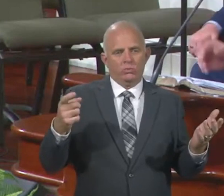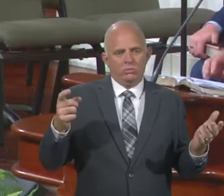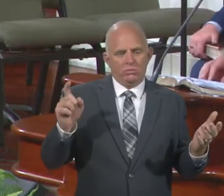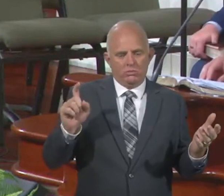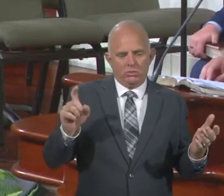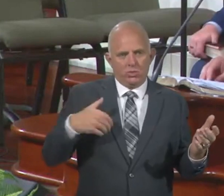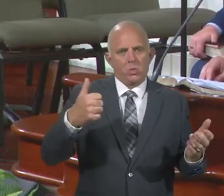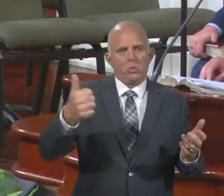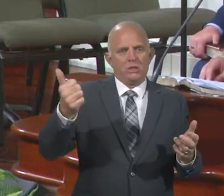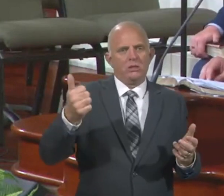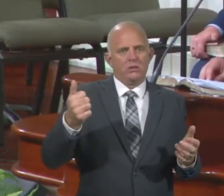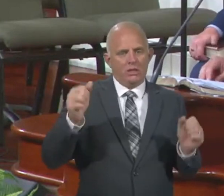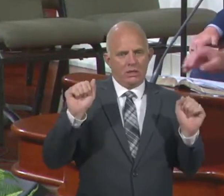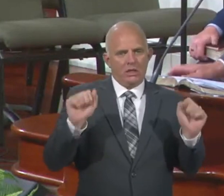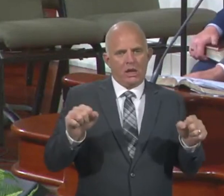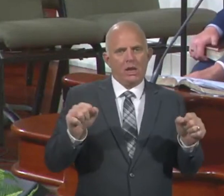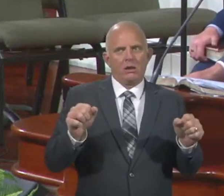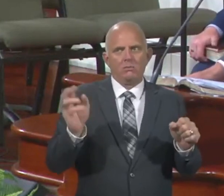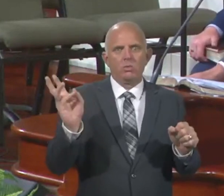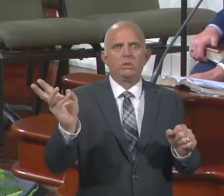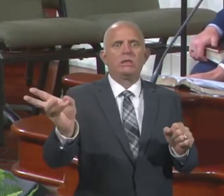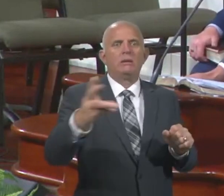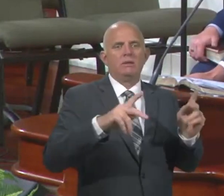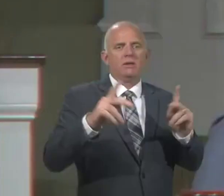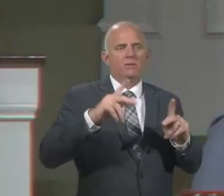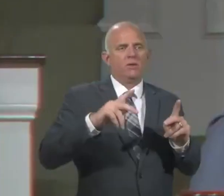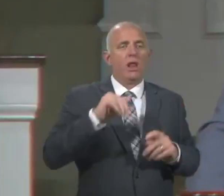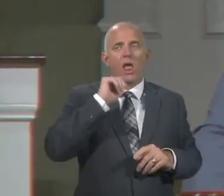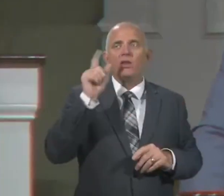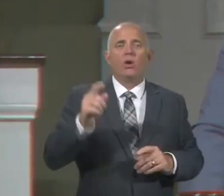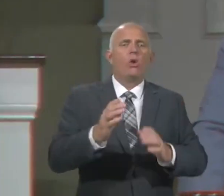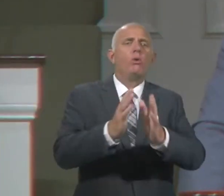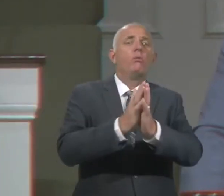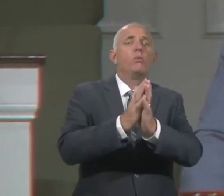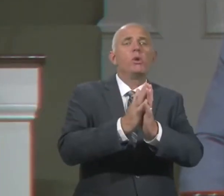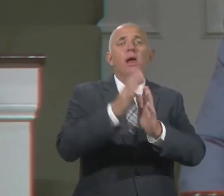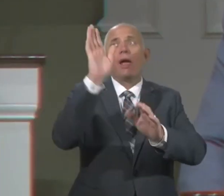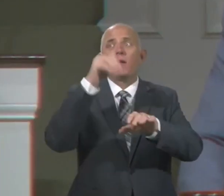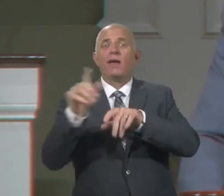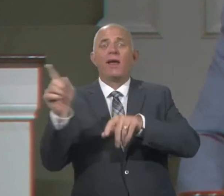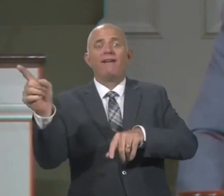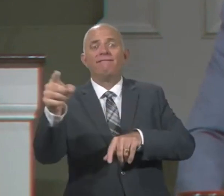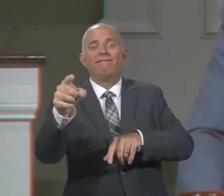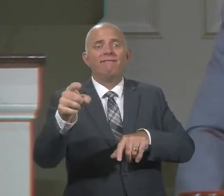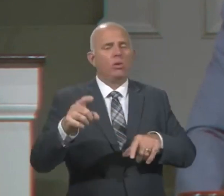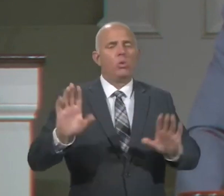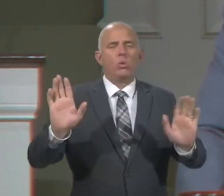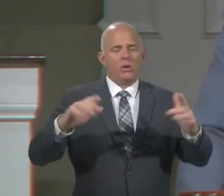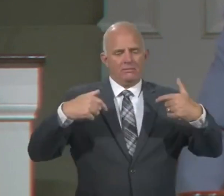to win people to Christ. More than praying that God would send laborers, I need to be a laborer.